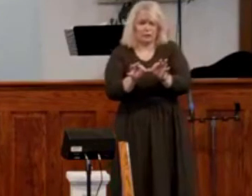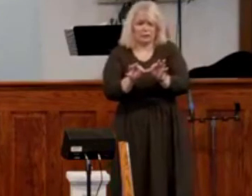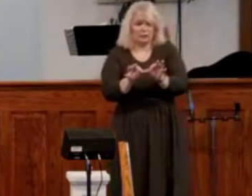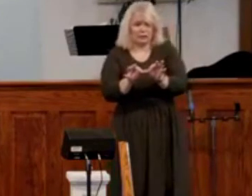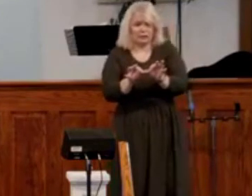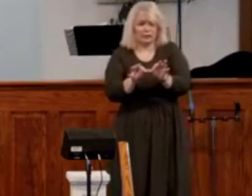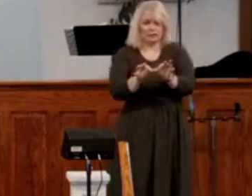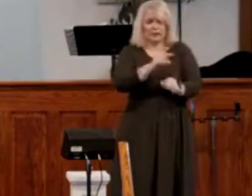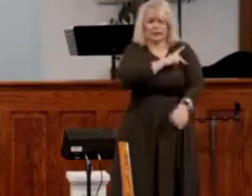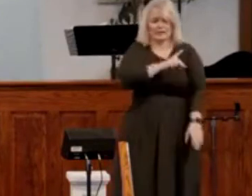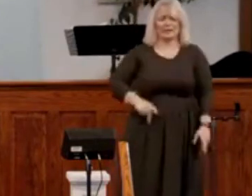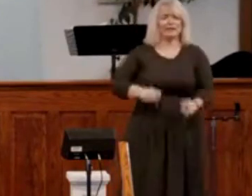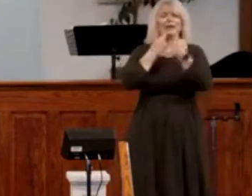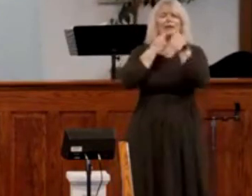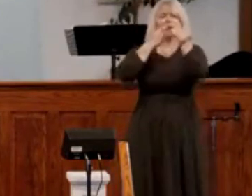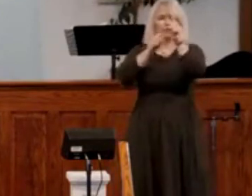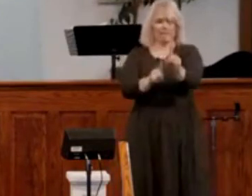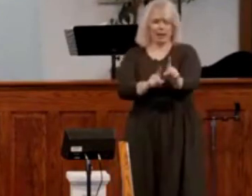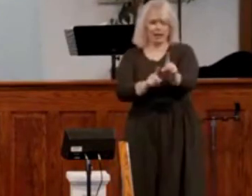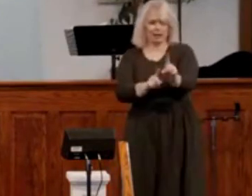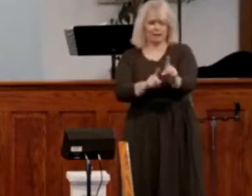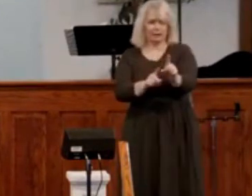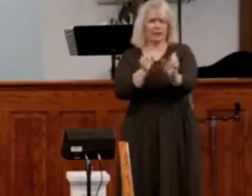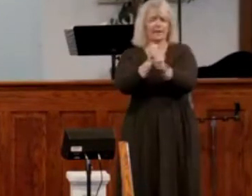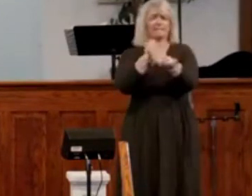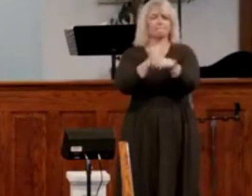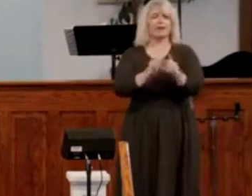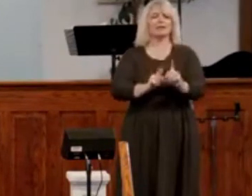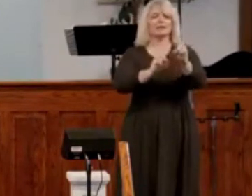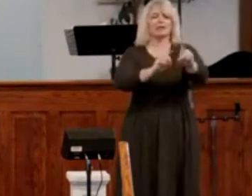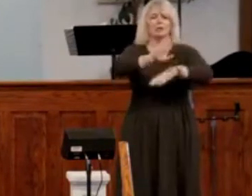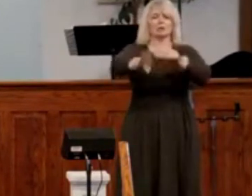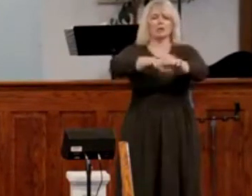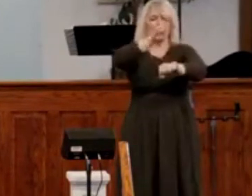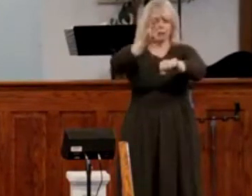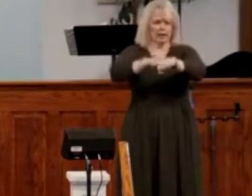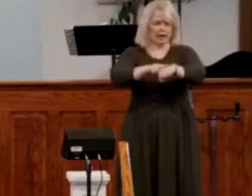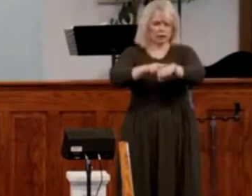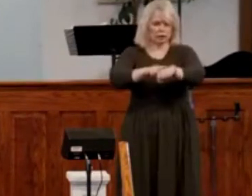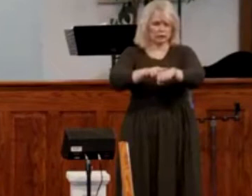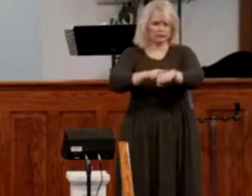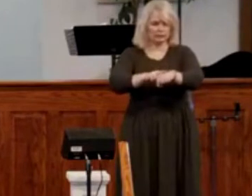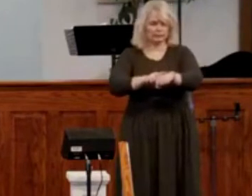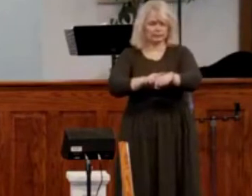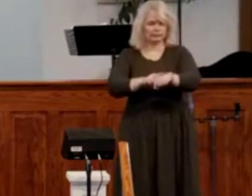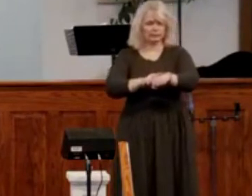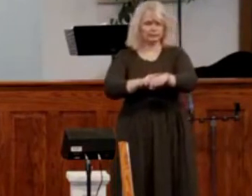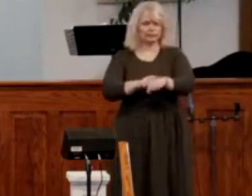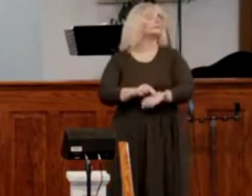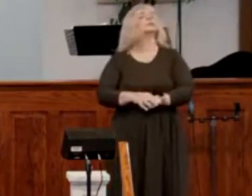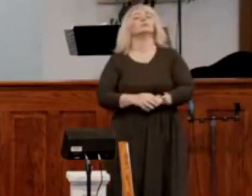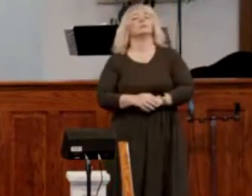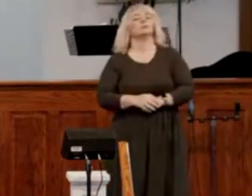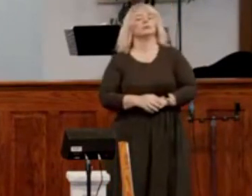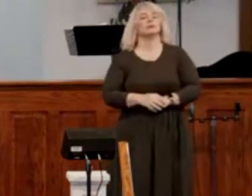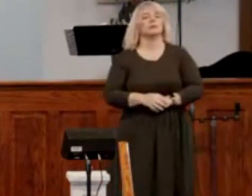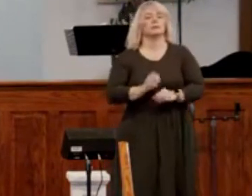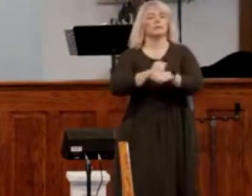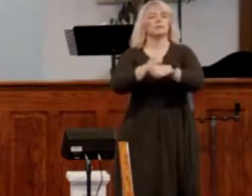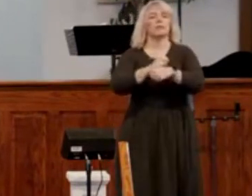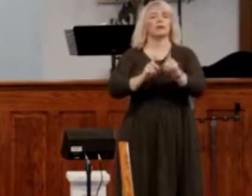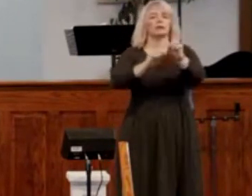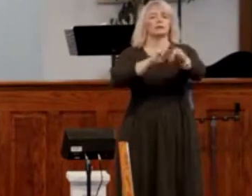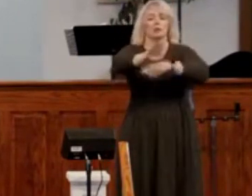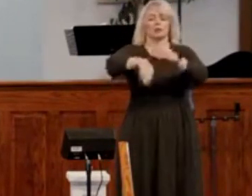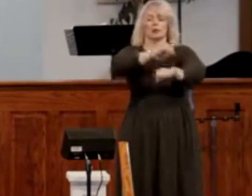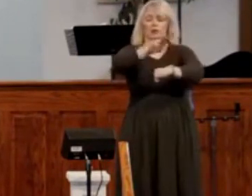king's command. The king's command, make disciples of all nations. Make disciples of all nations. He